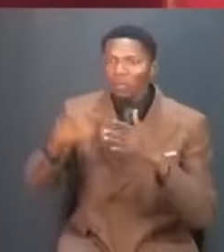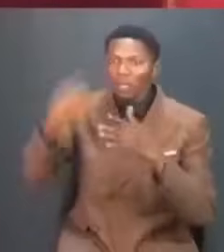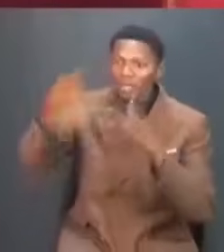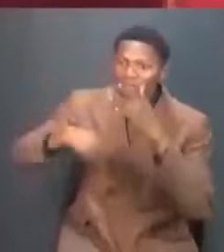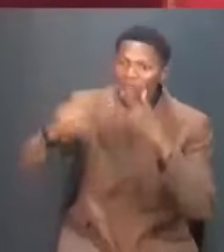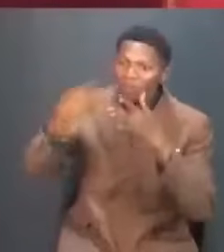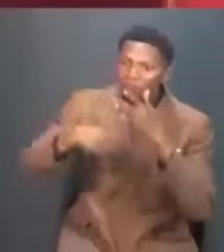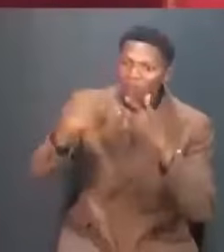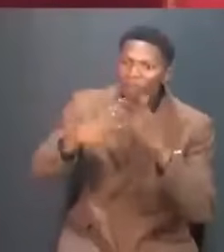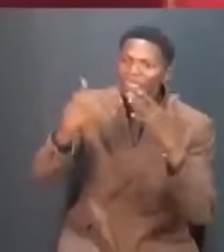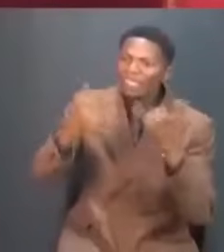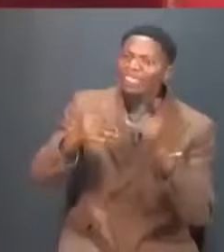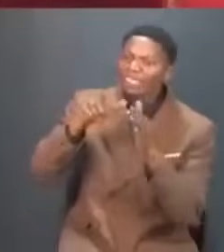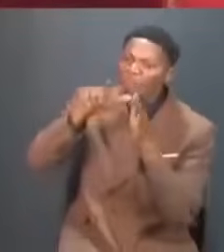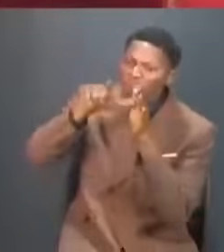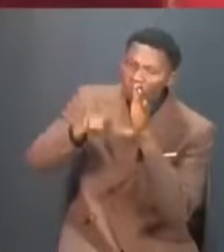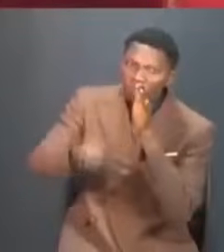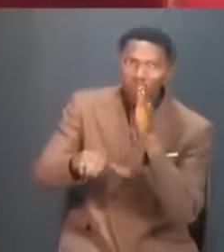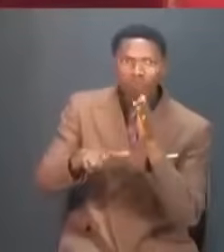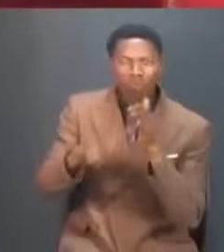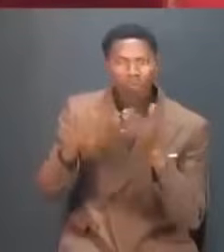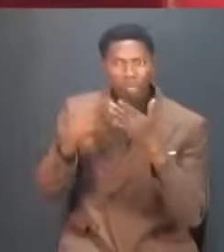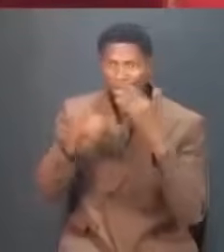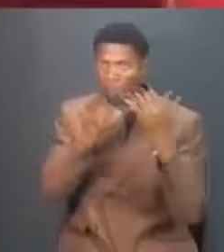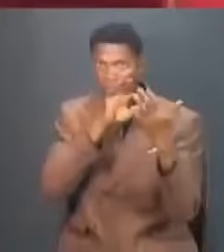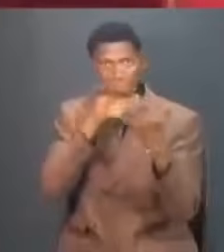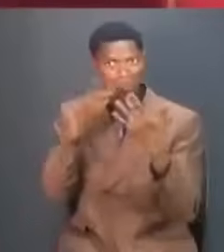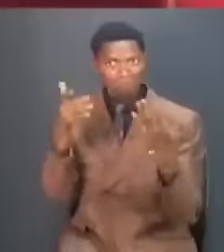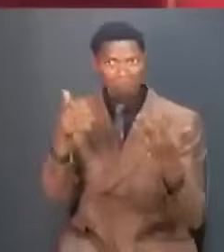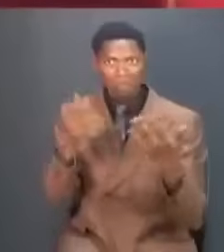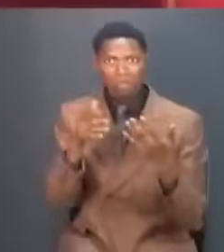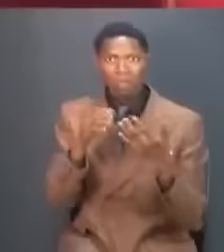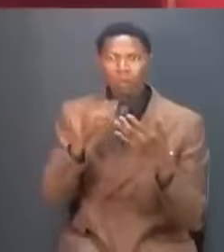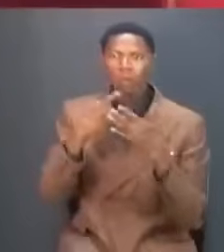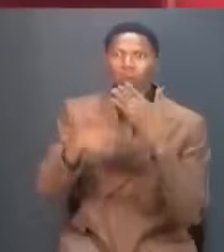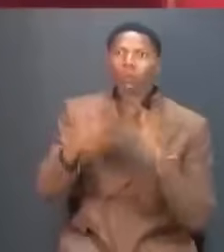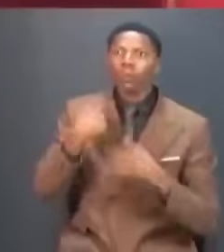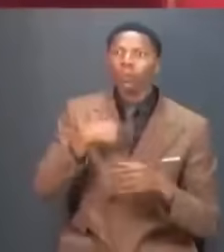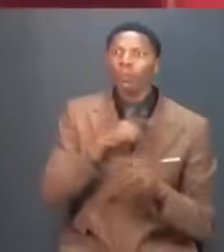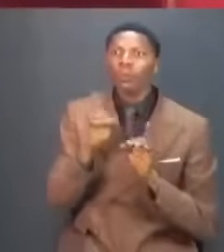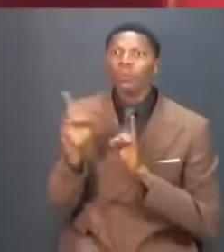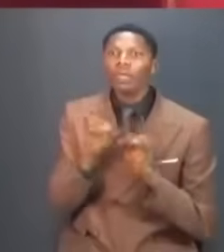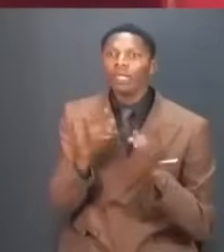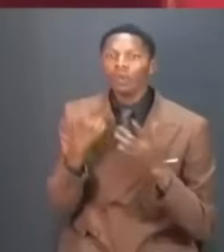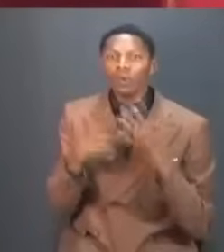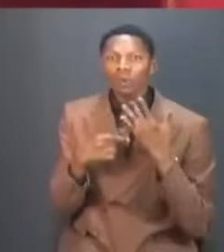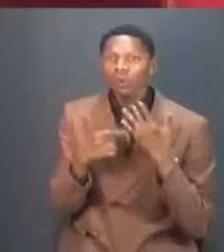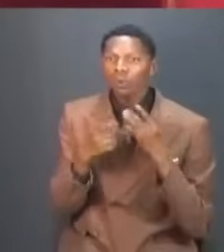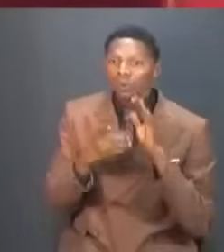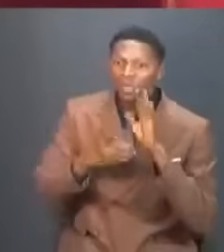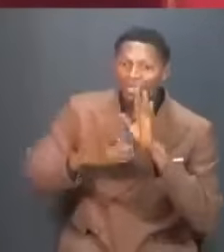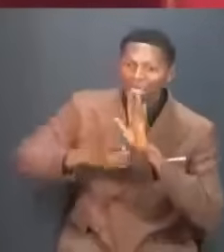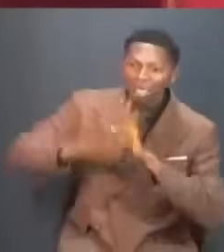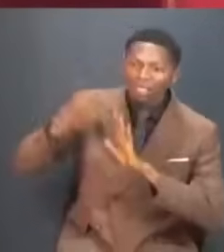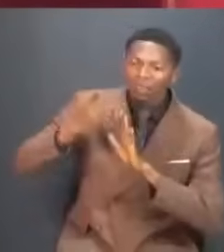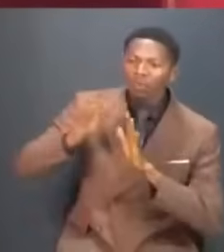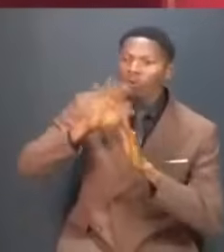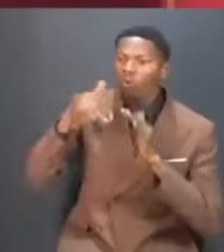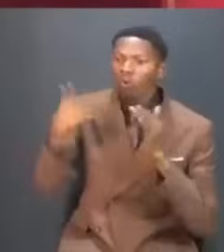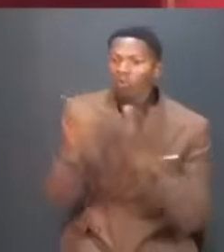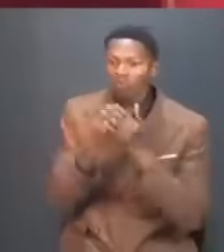far below what is expected. And so what we are going to do is to develop the entire value